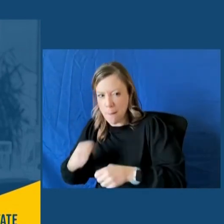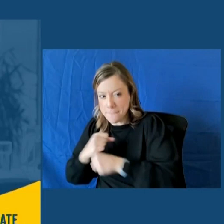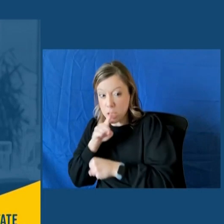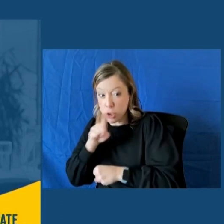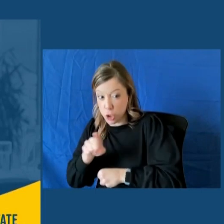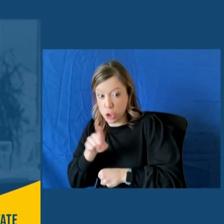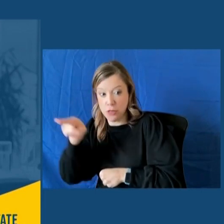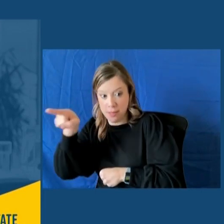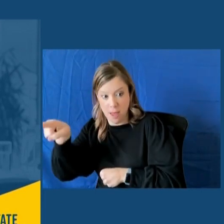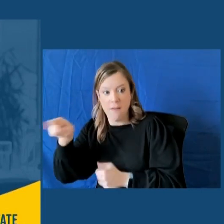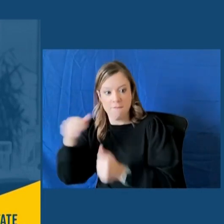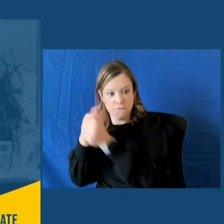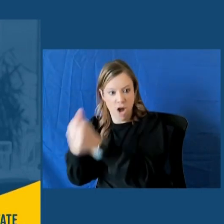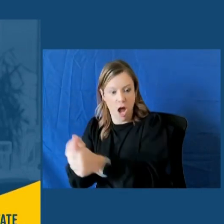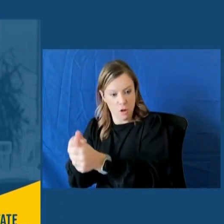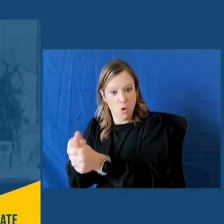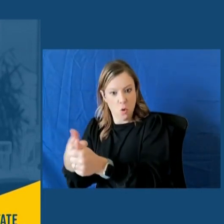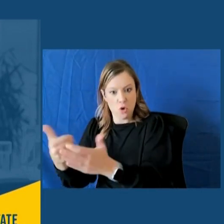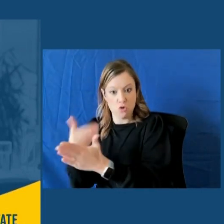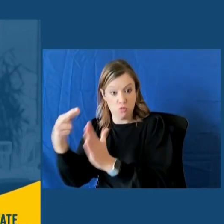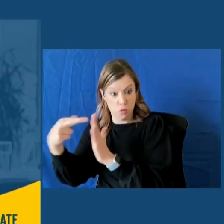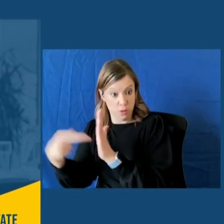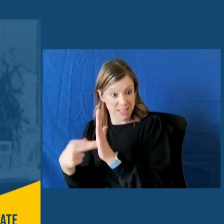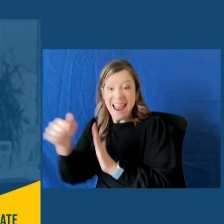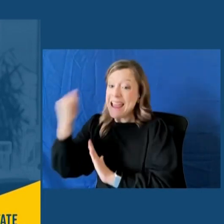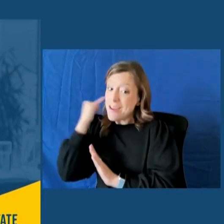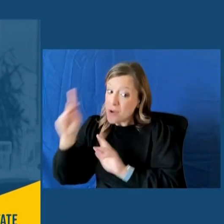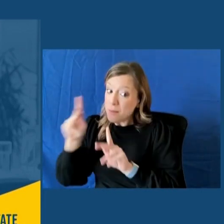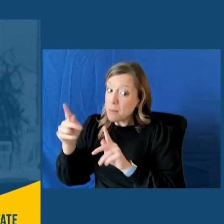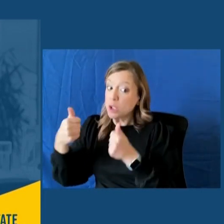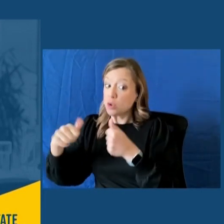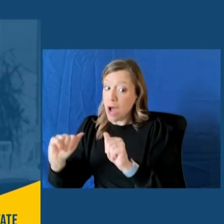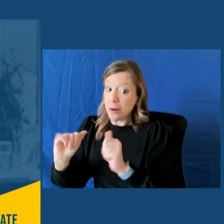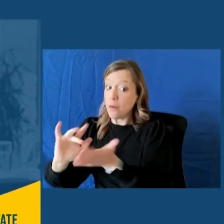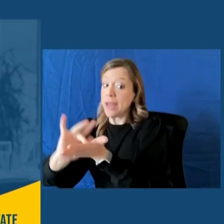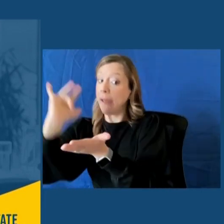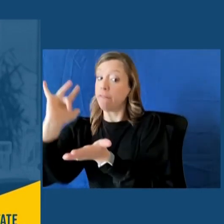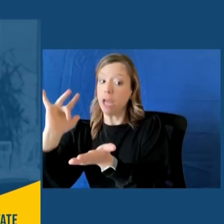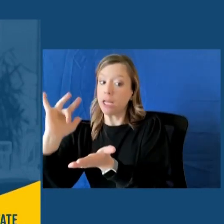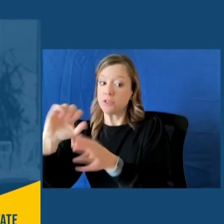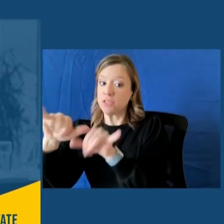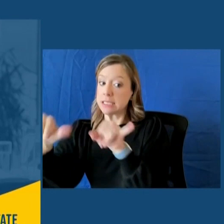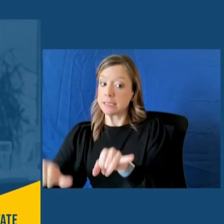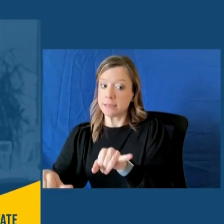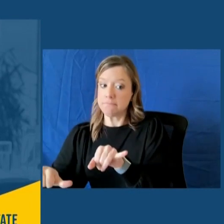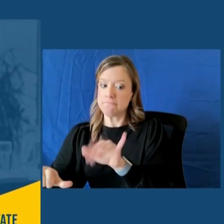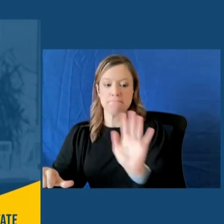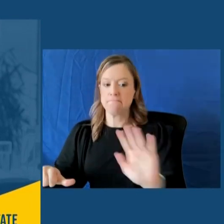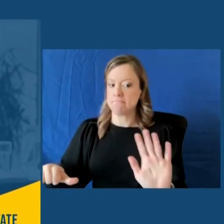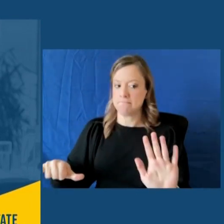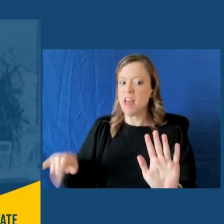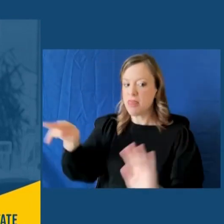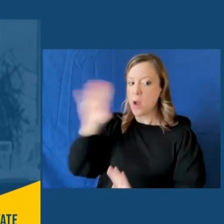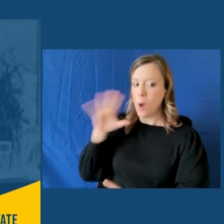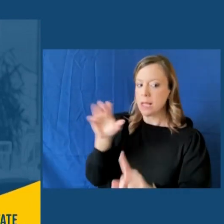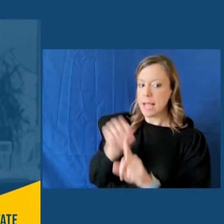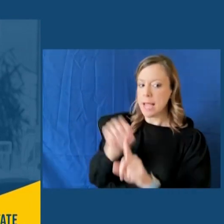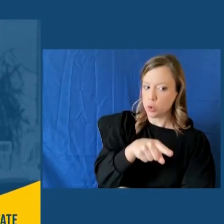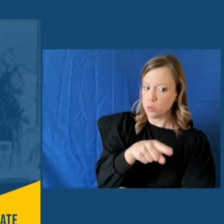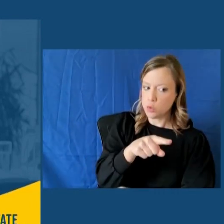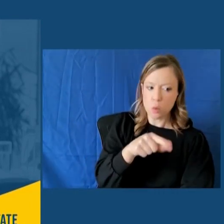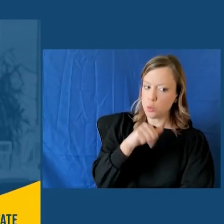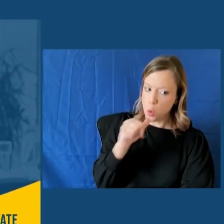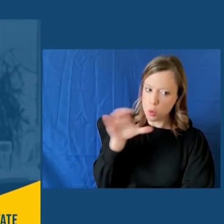rules. So I recommend you don't. This matters, because we know when people don't get help,